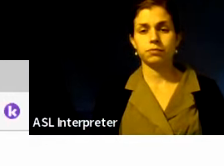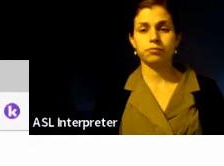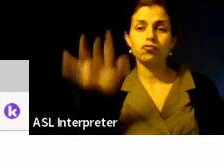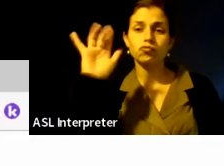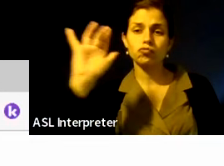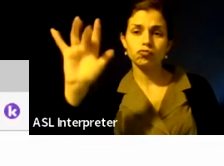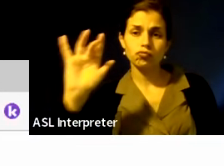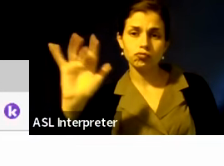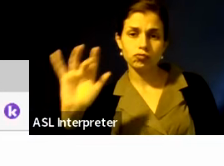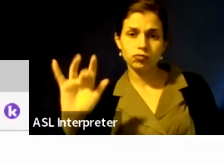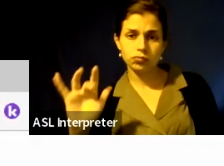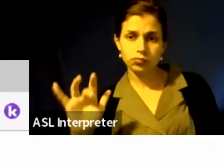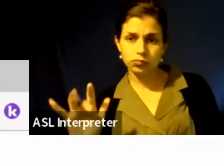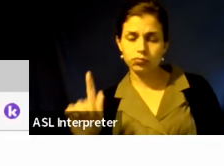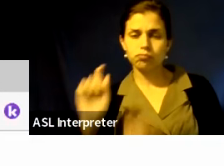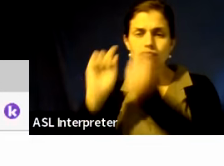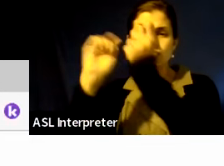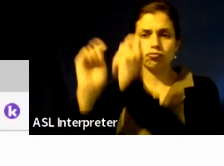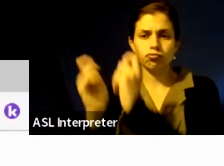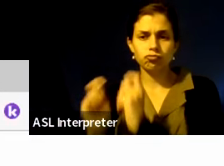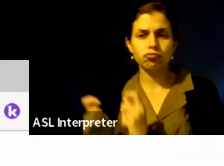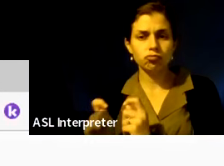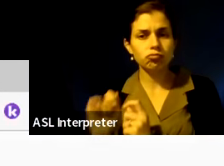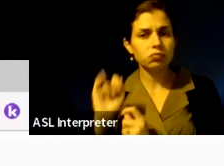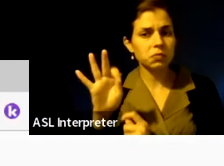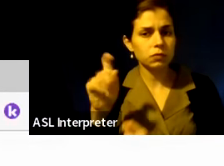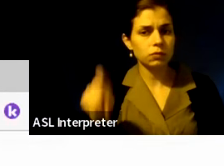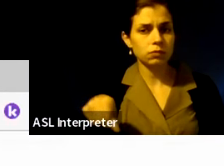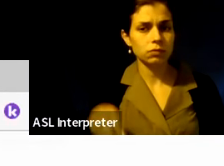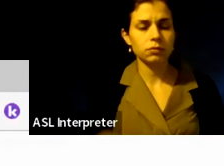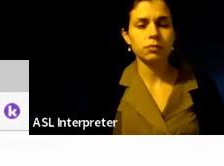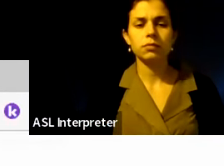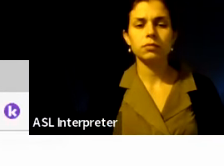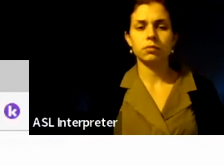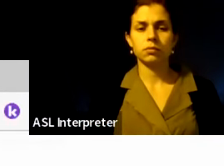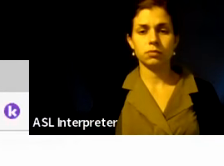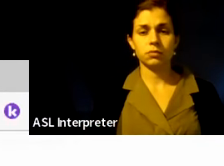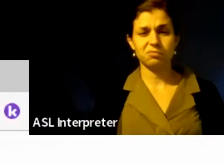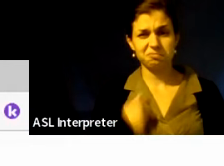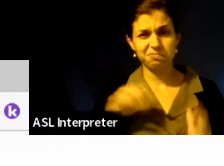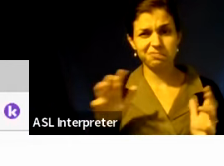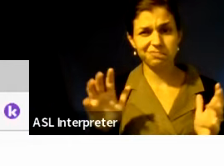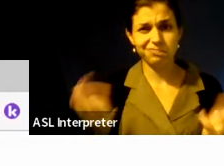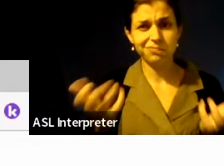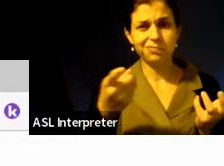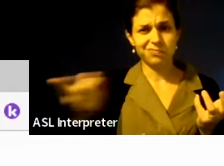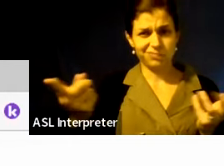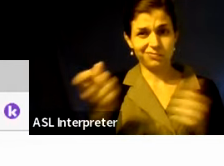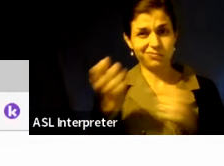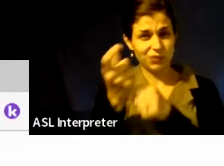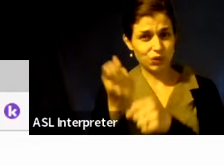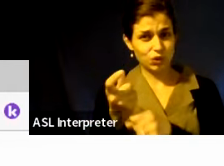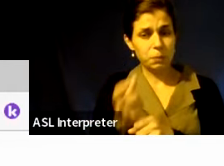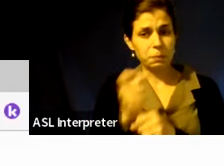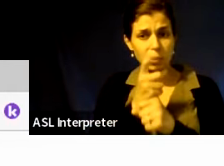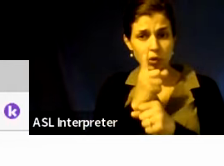steps. And we would encourage you to do that. Do it on an annual basis